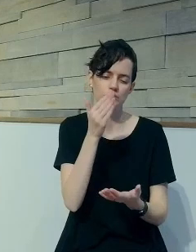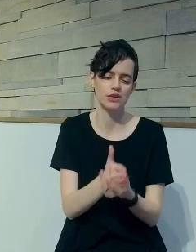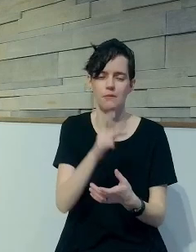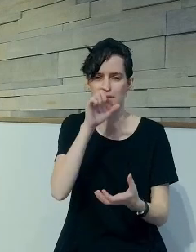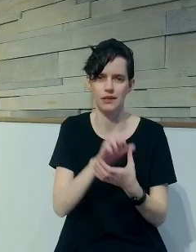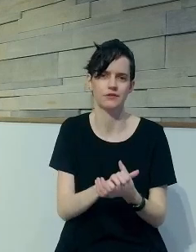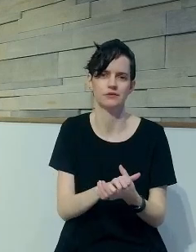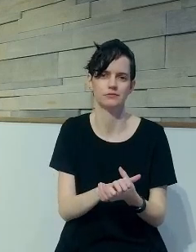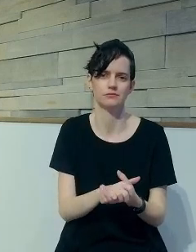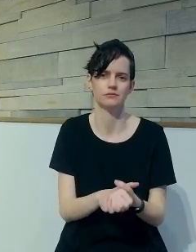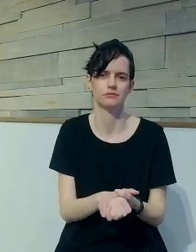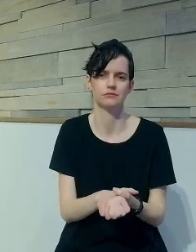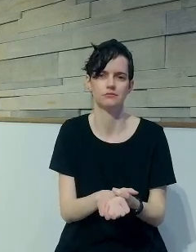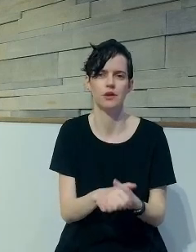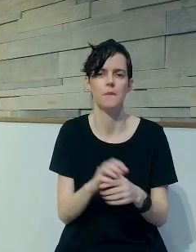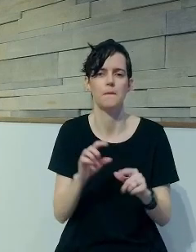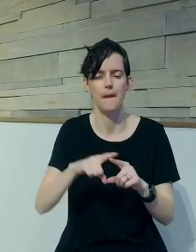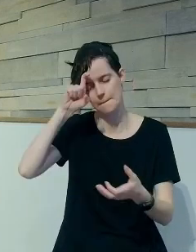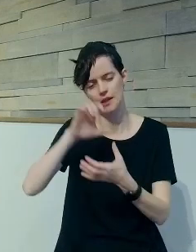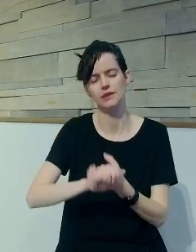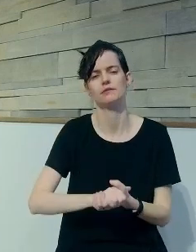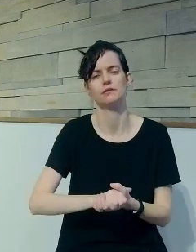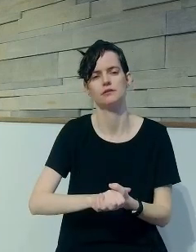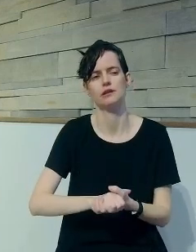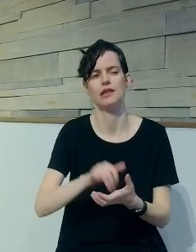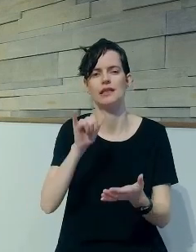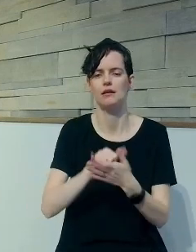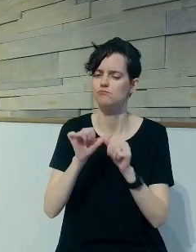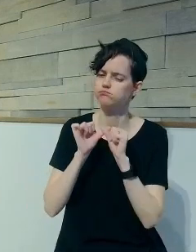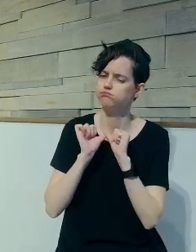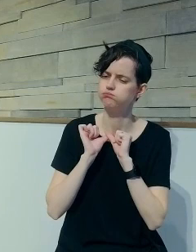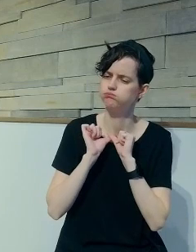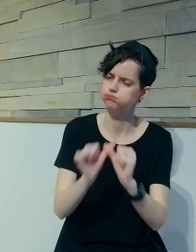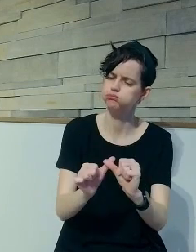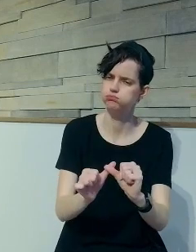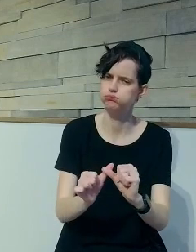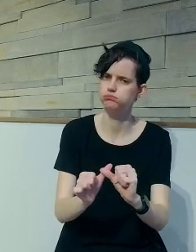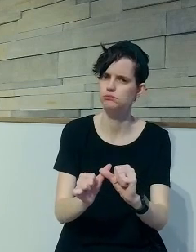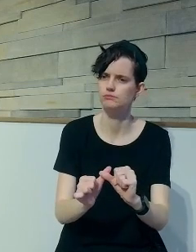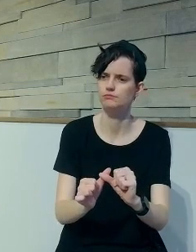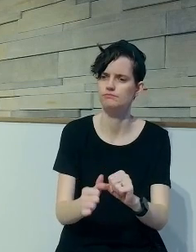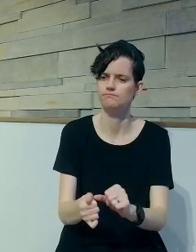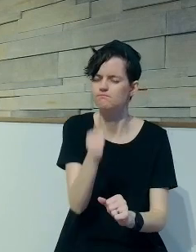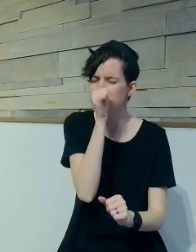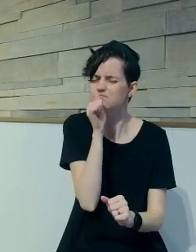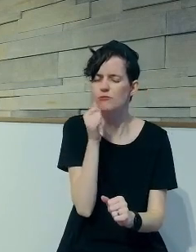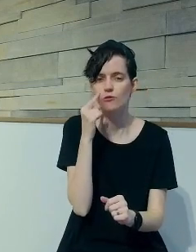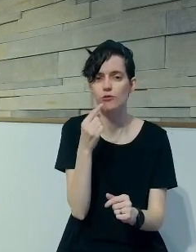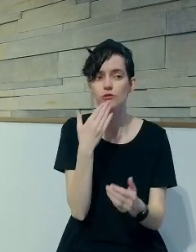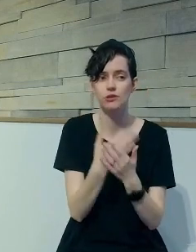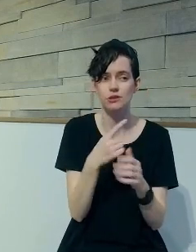believing. But believe. That's perseverance. Perseverance isn't for good